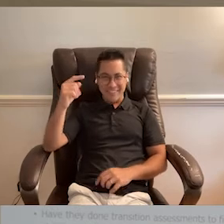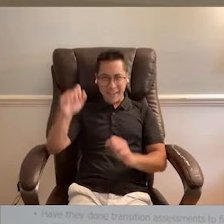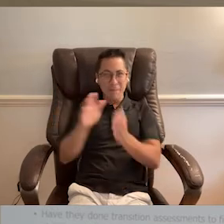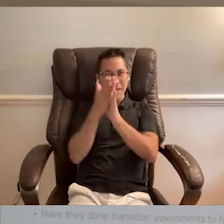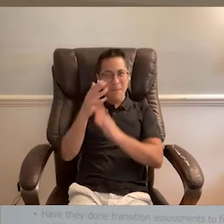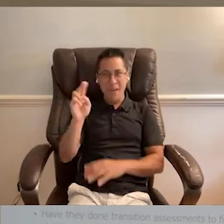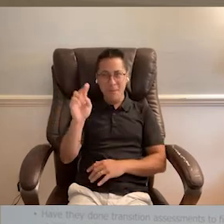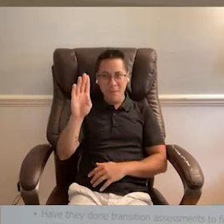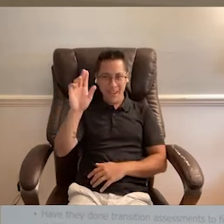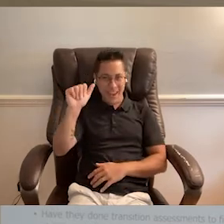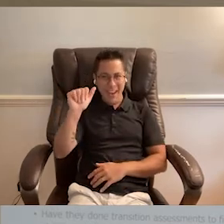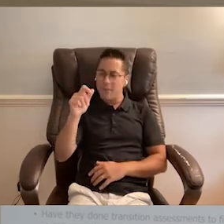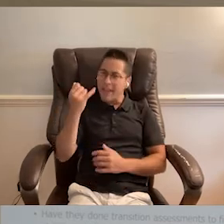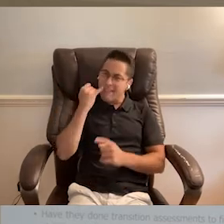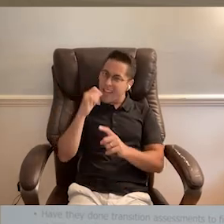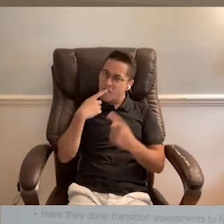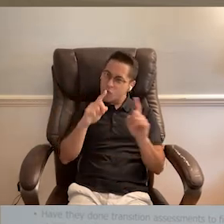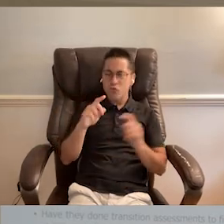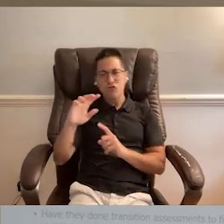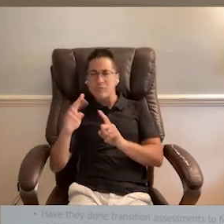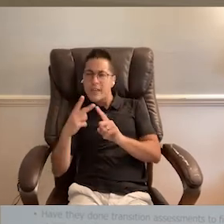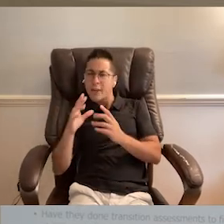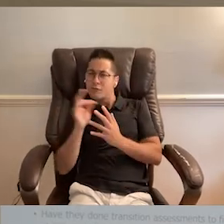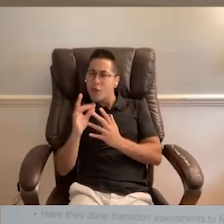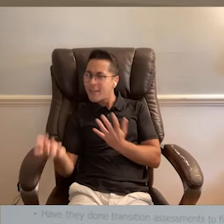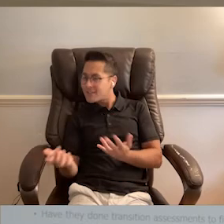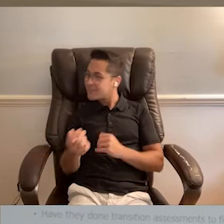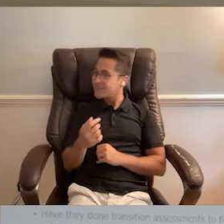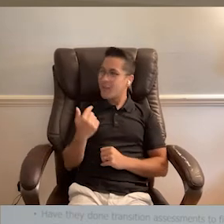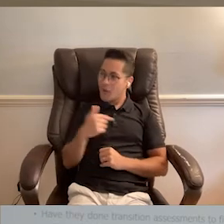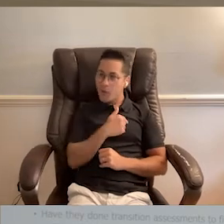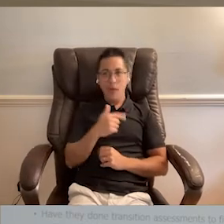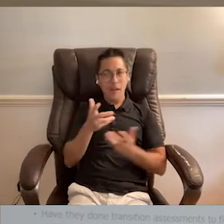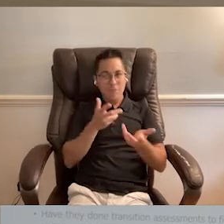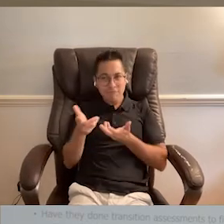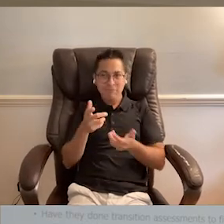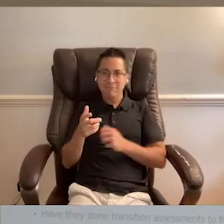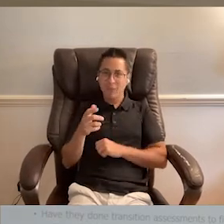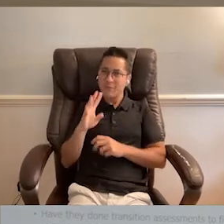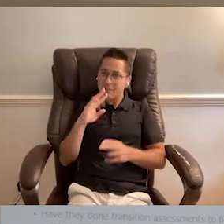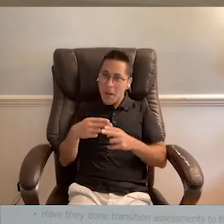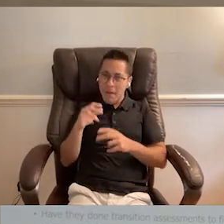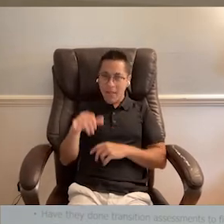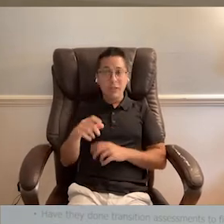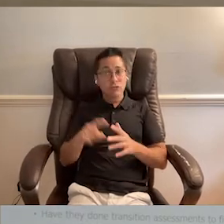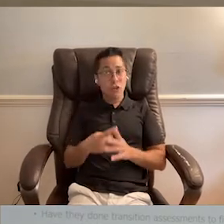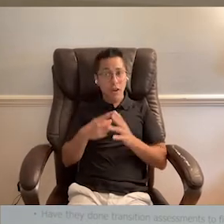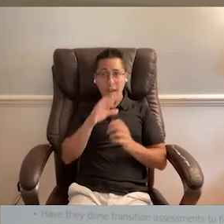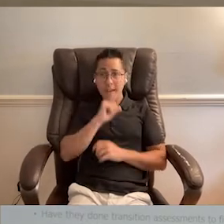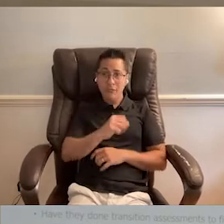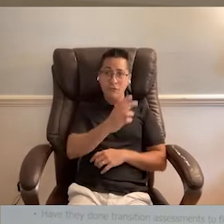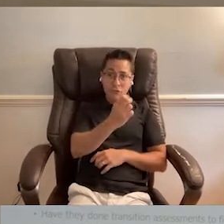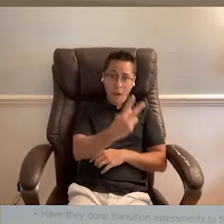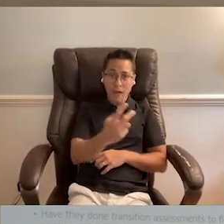what's your second choice? You know? So we work with it, we talk about it. But starting at 12 and 13, they should be doing